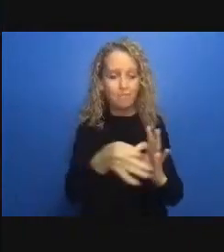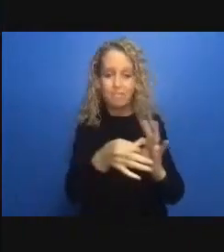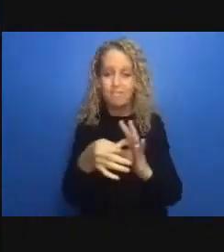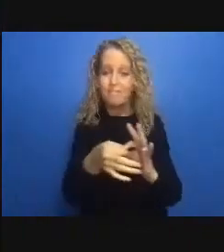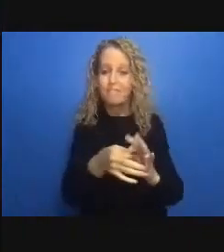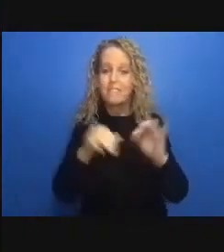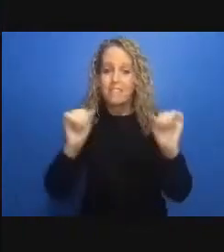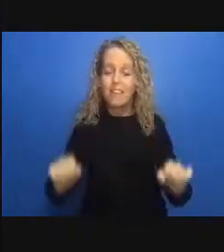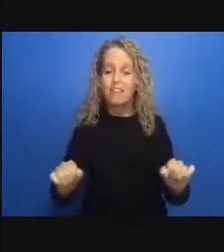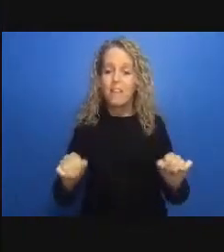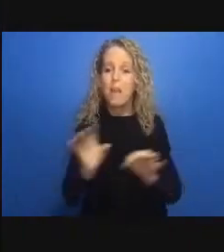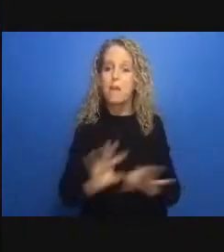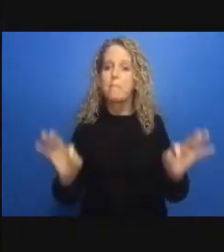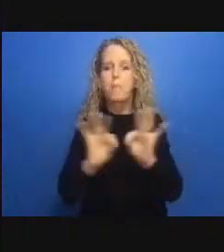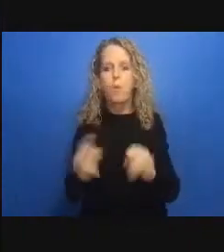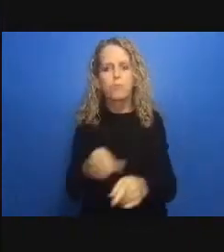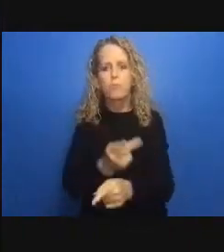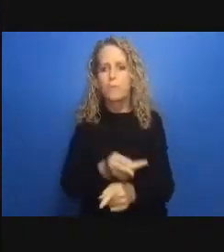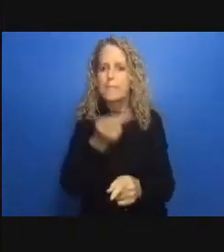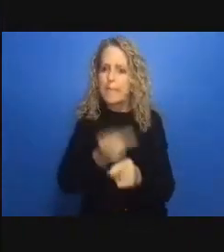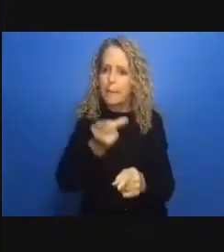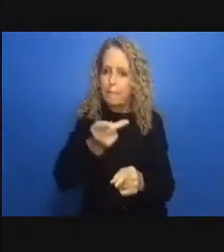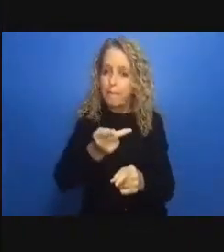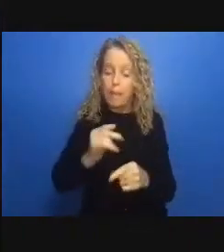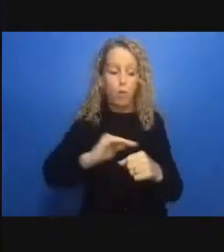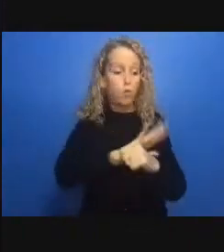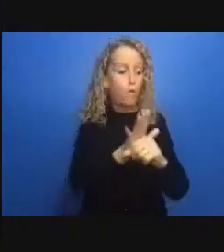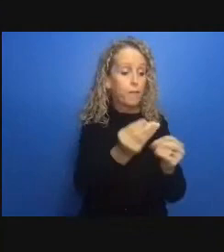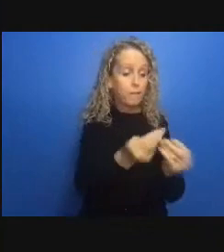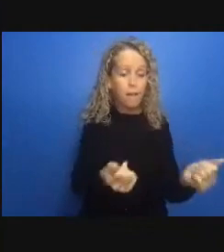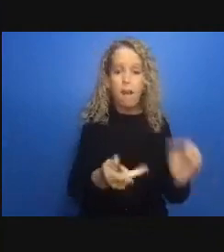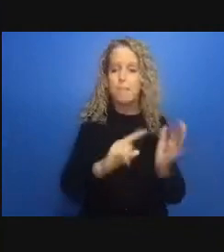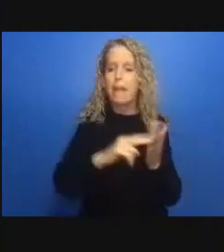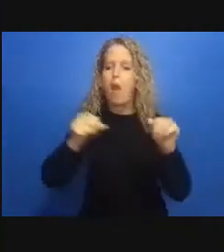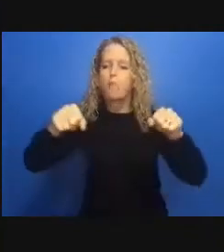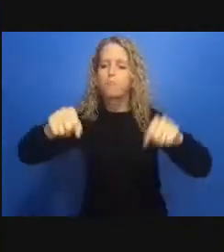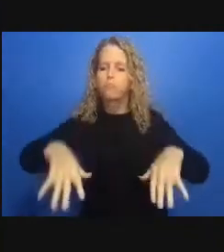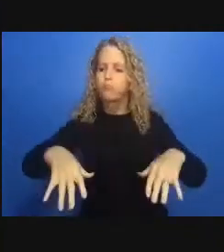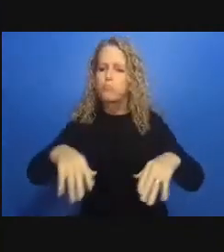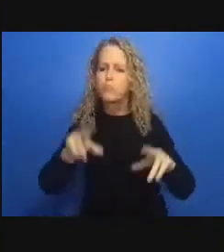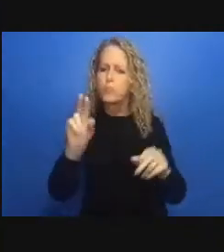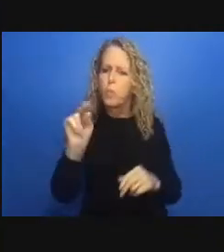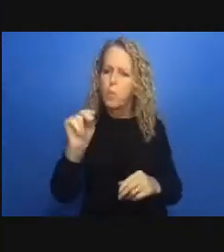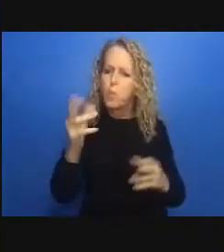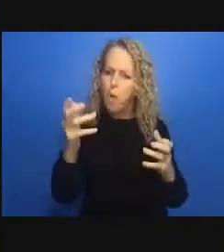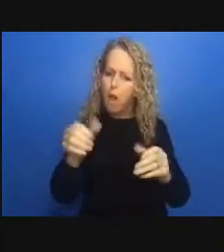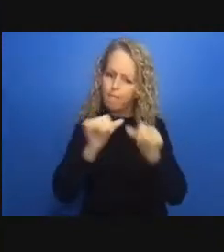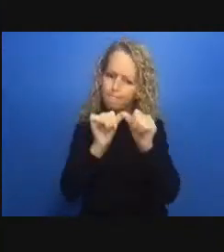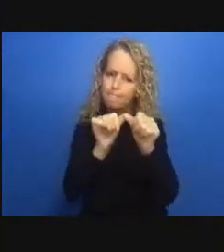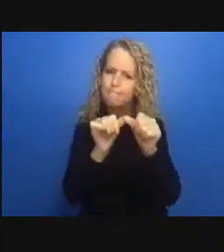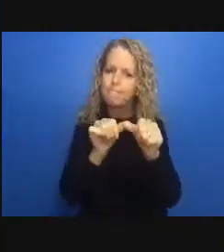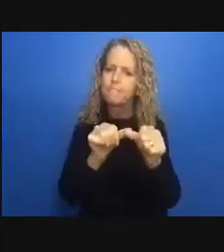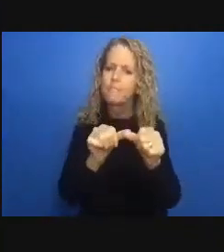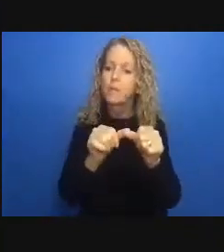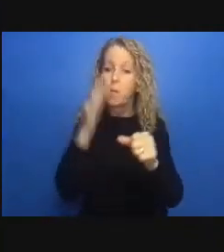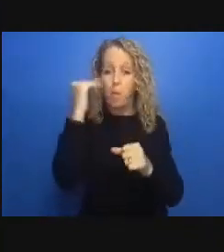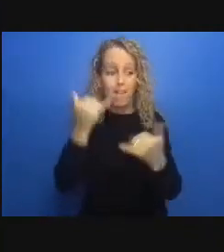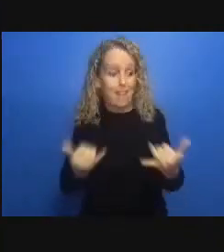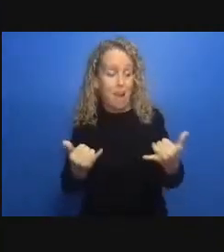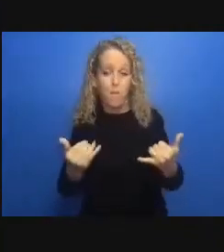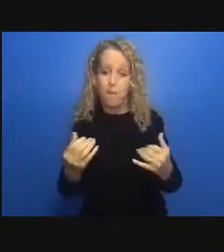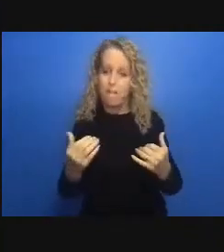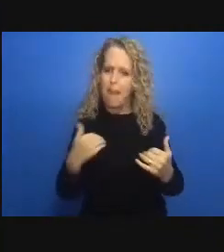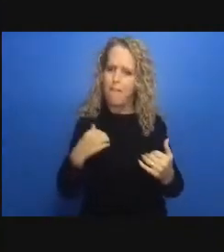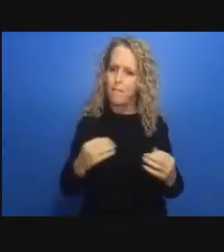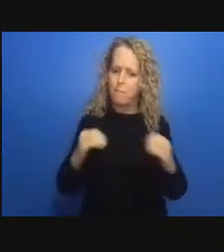don't lose post-COVID-19. We want to use the really fabulous foundation of innovative programming that we've